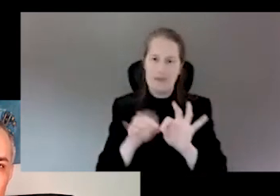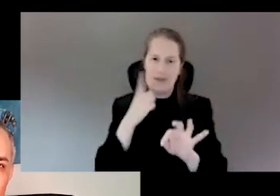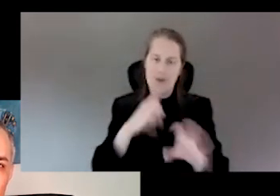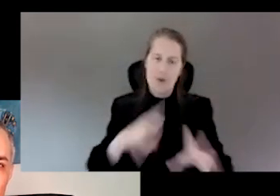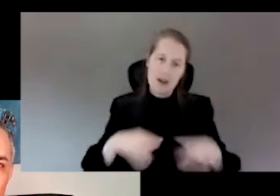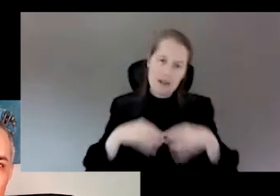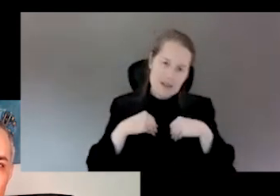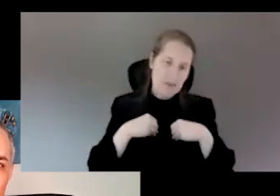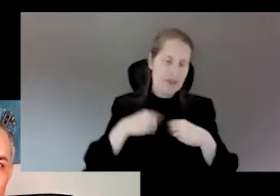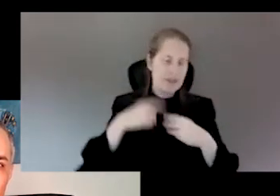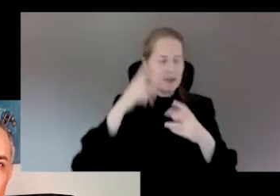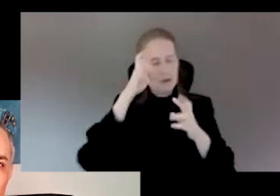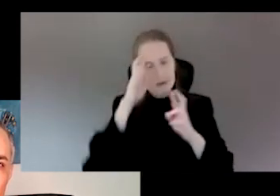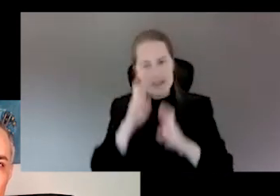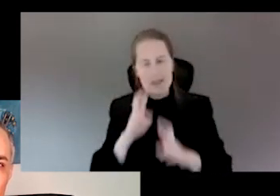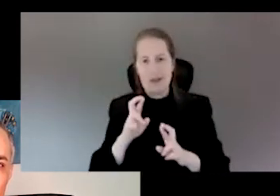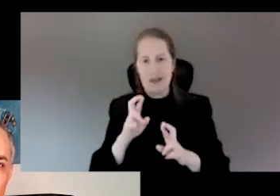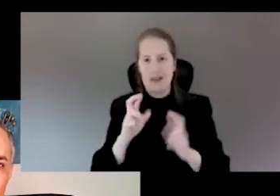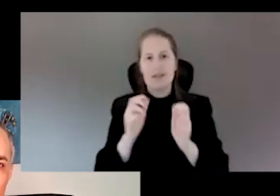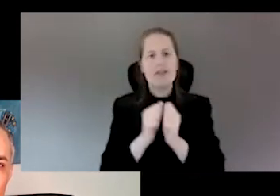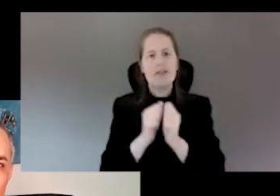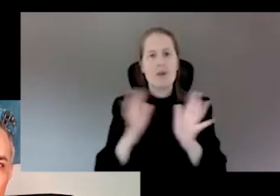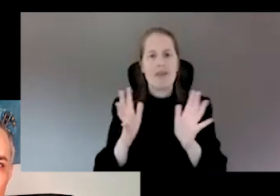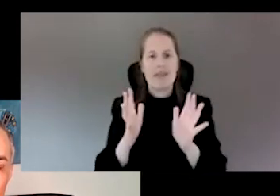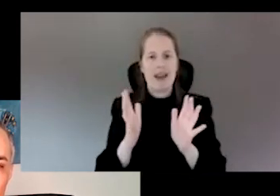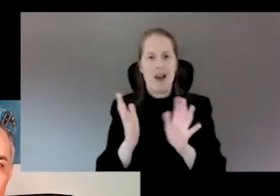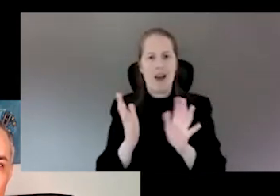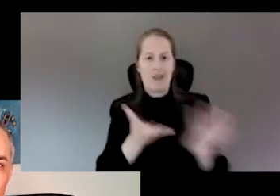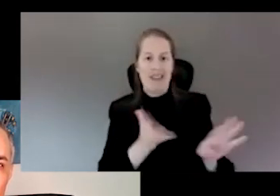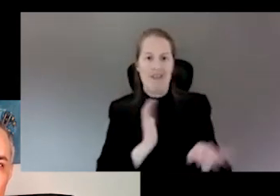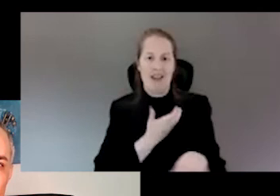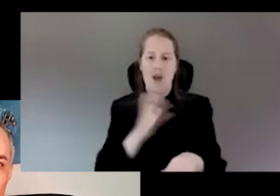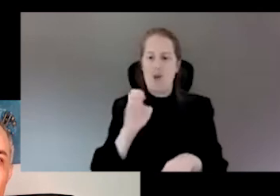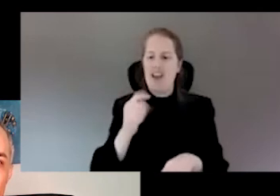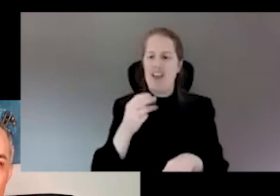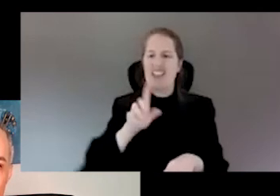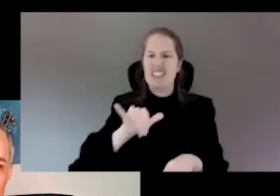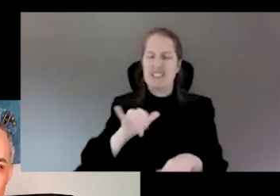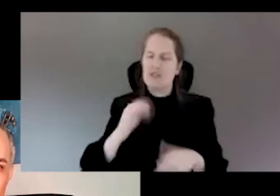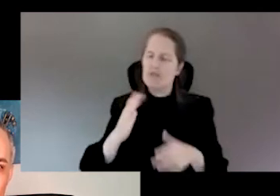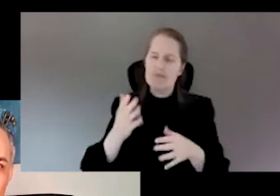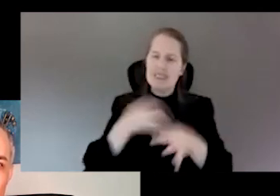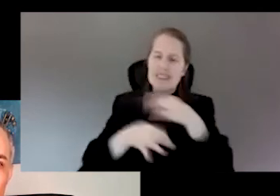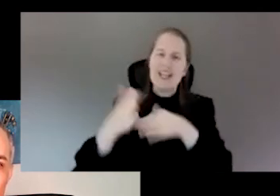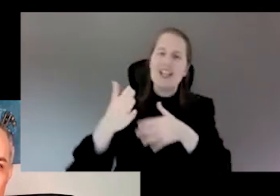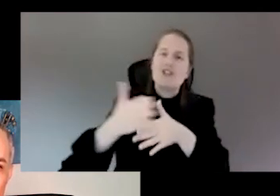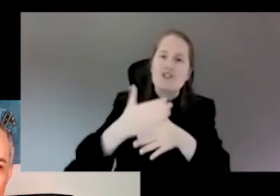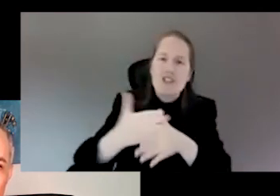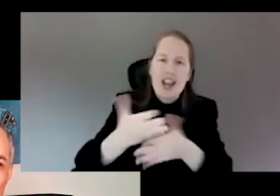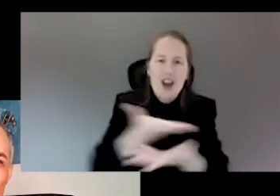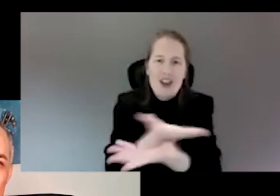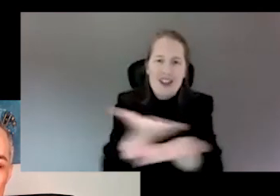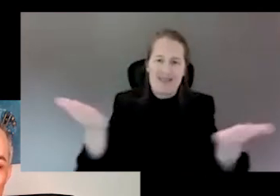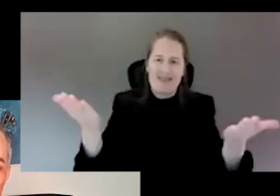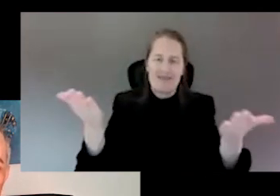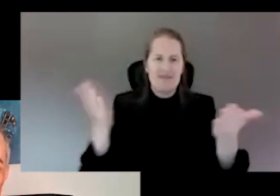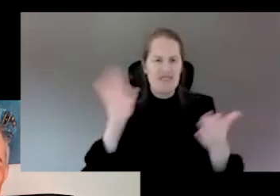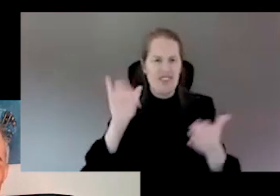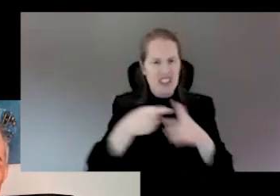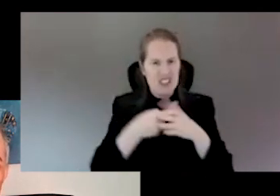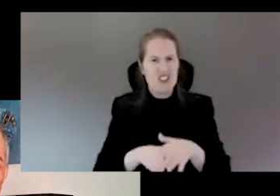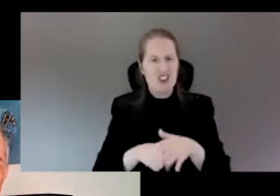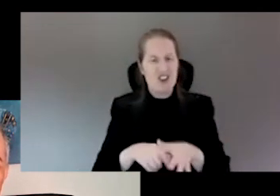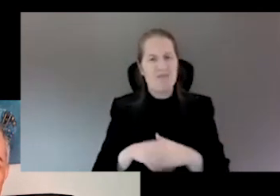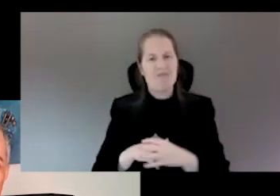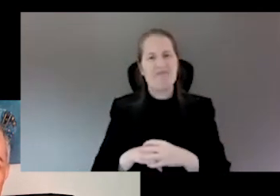respect, without leaving our own ethnicity, but sharing and taking from there. Wonderful. And how